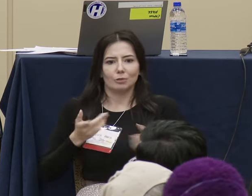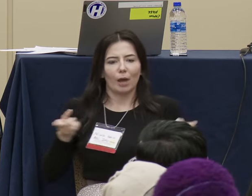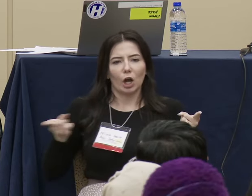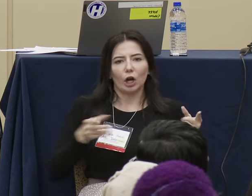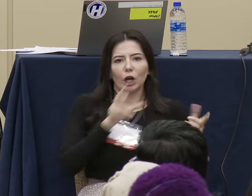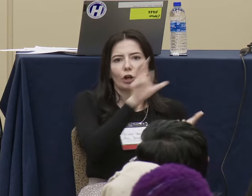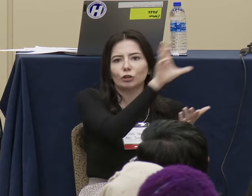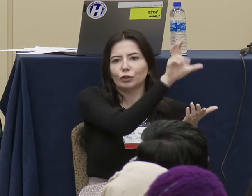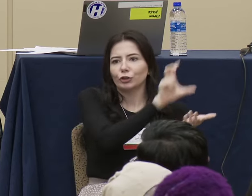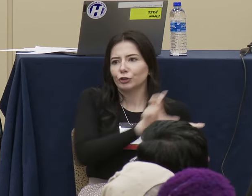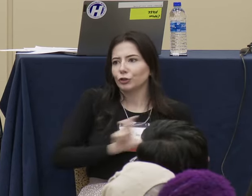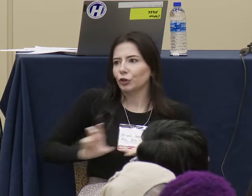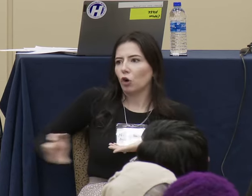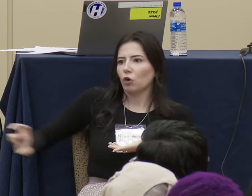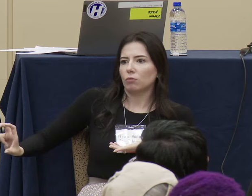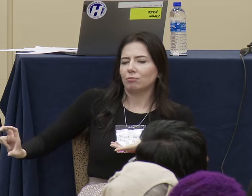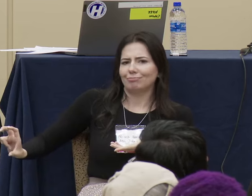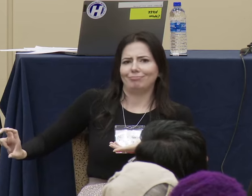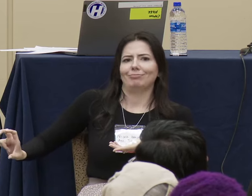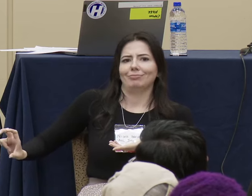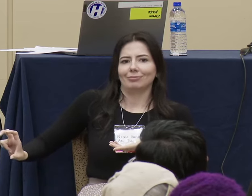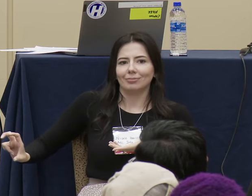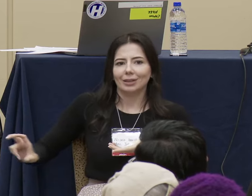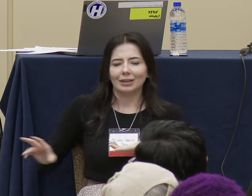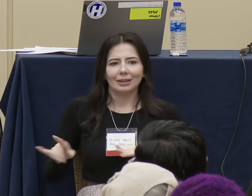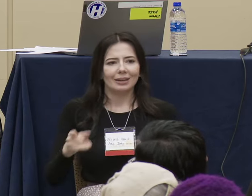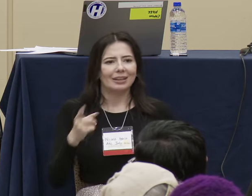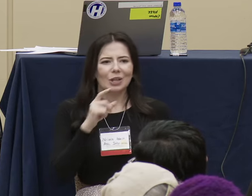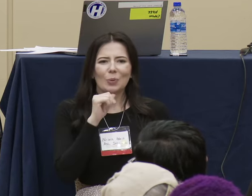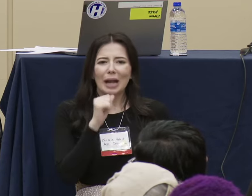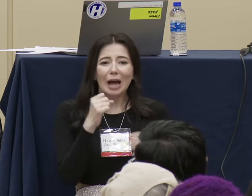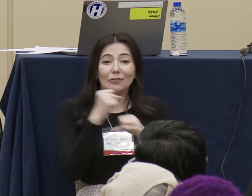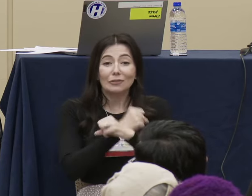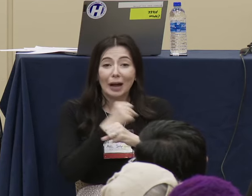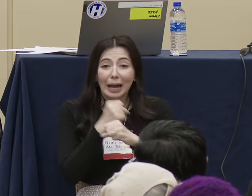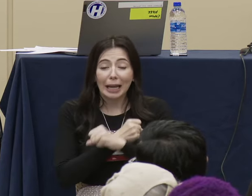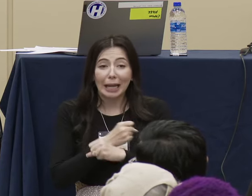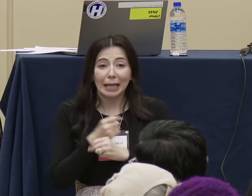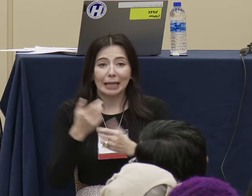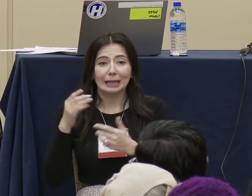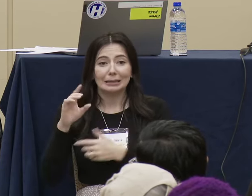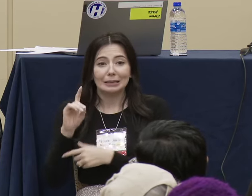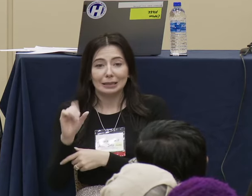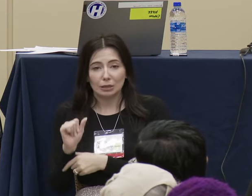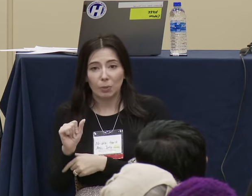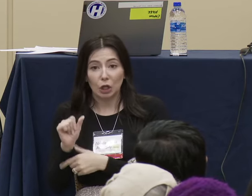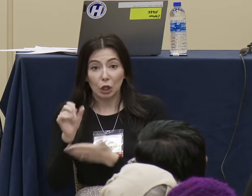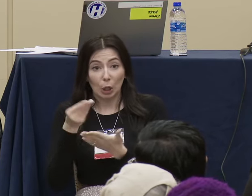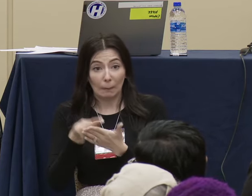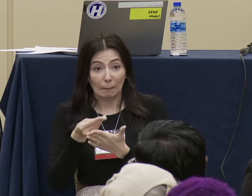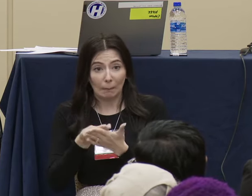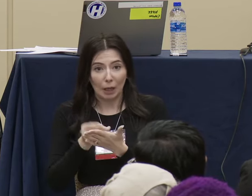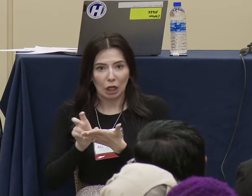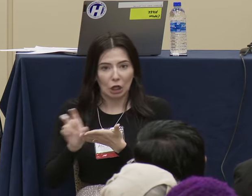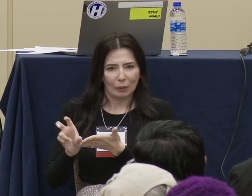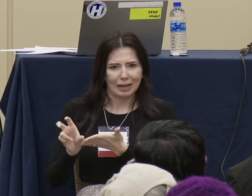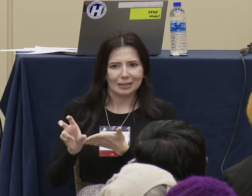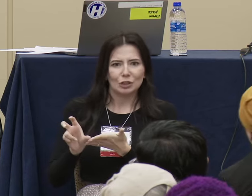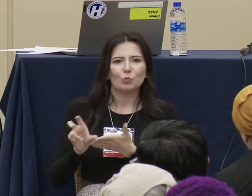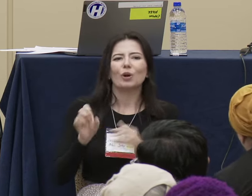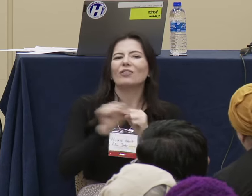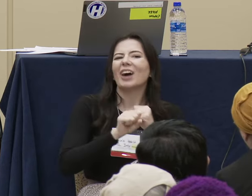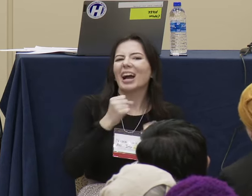but that's not the beast we're fighting. We're fighting actually the state. In addition to privatization,